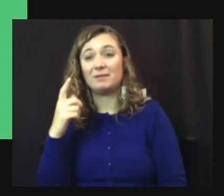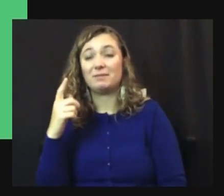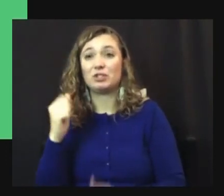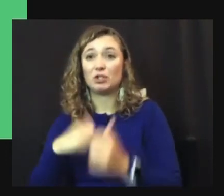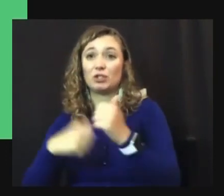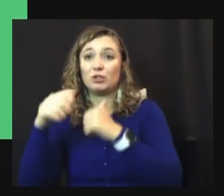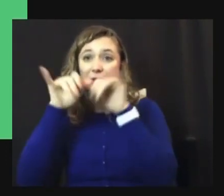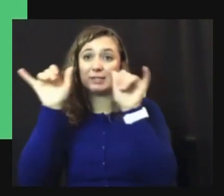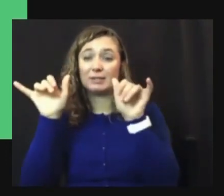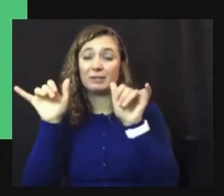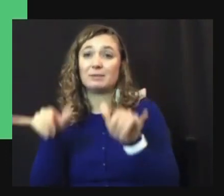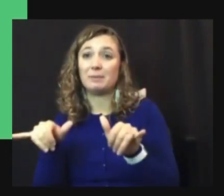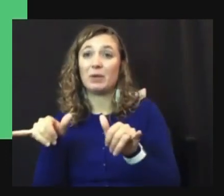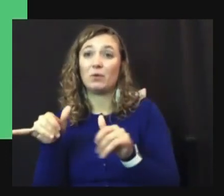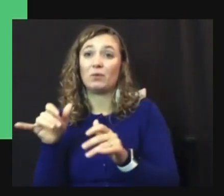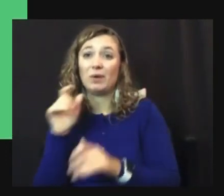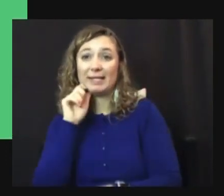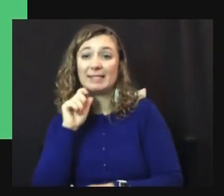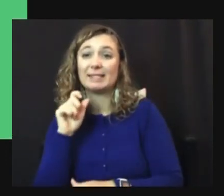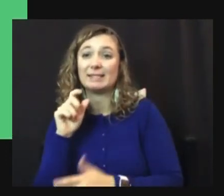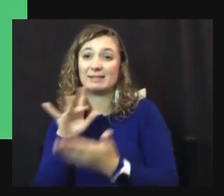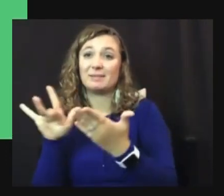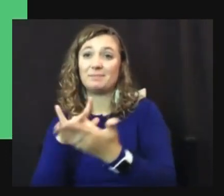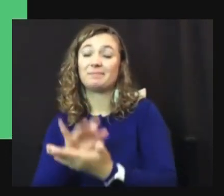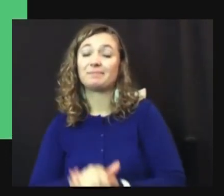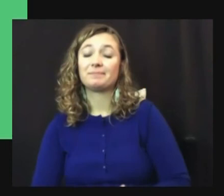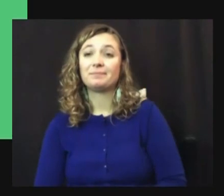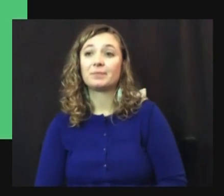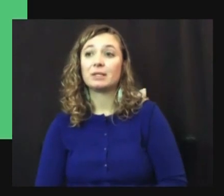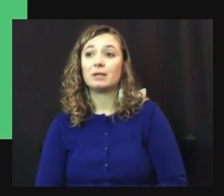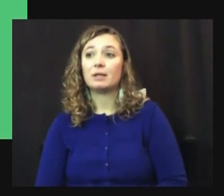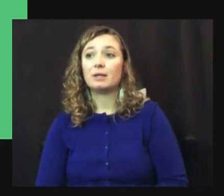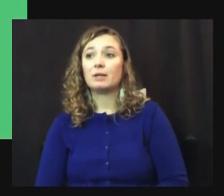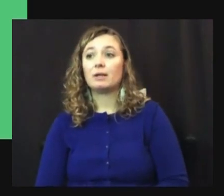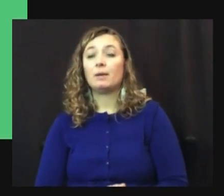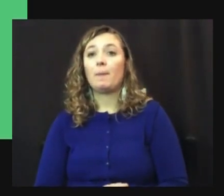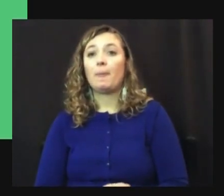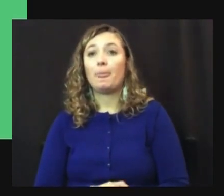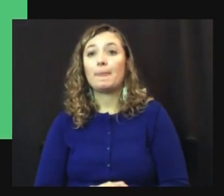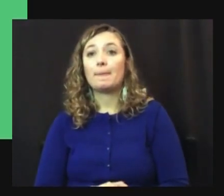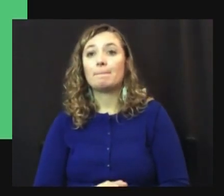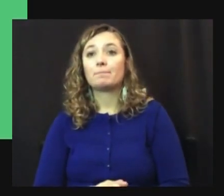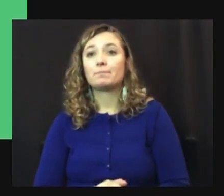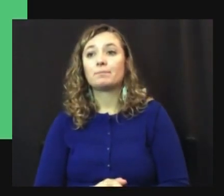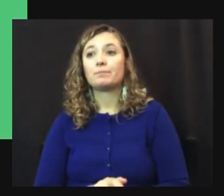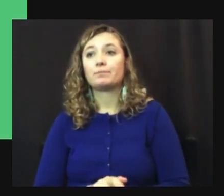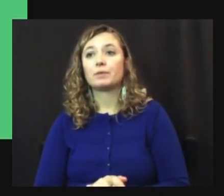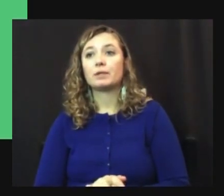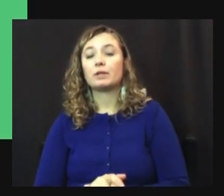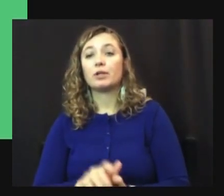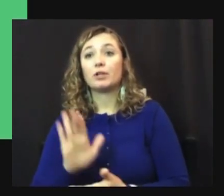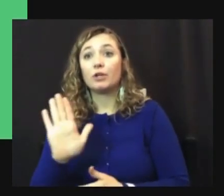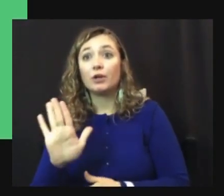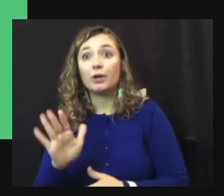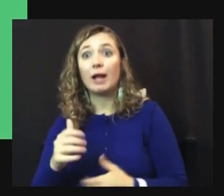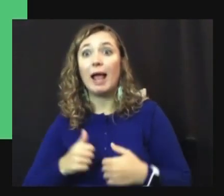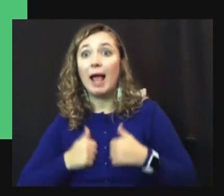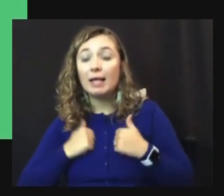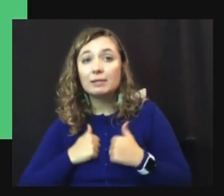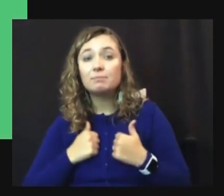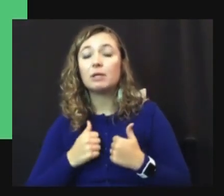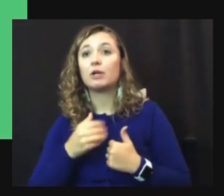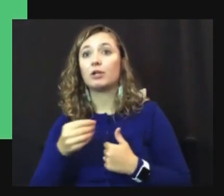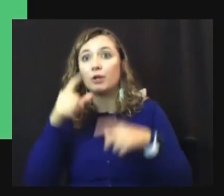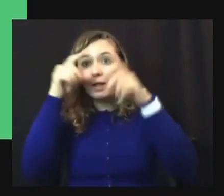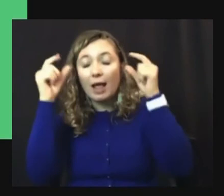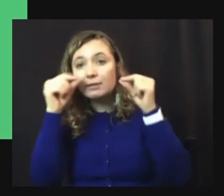autonomy. Supports are not bad. Your asthma inhaler is not a moral failing. Your eyeglasses are not a moral failing. Get